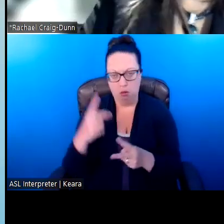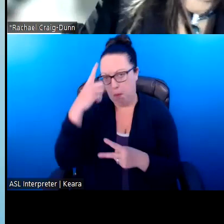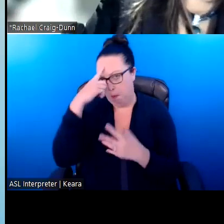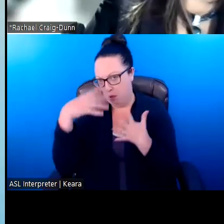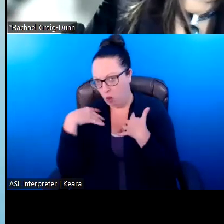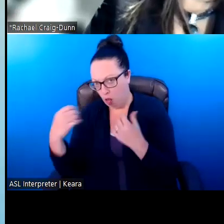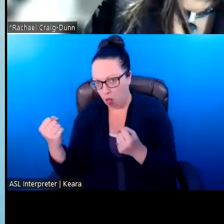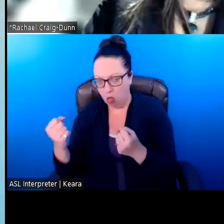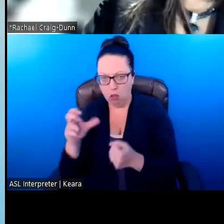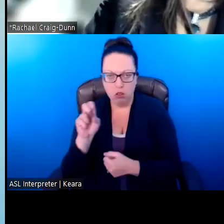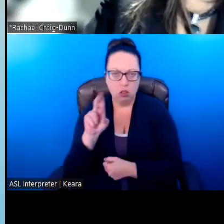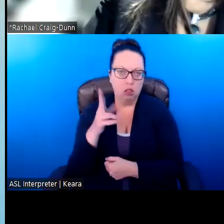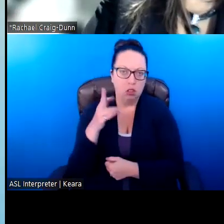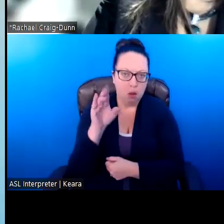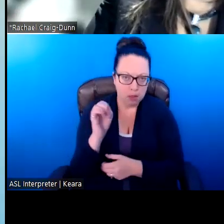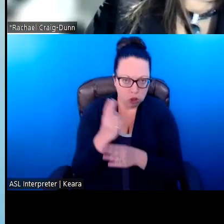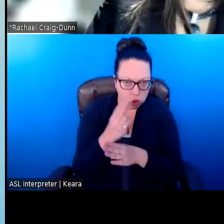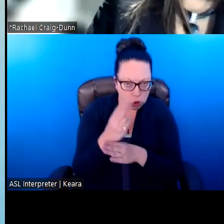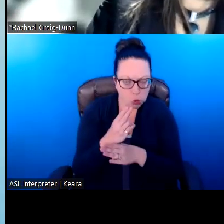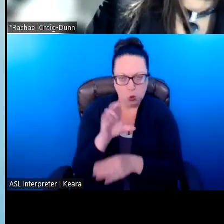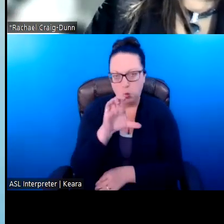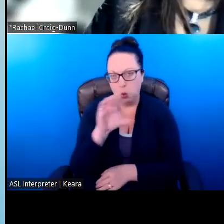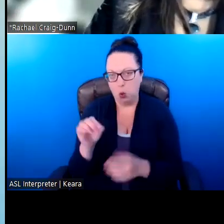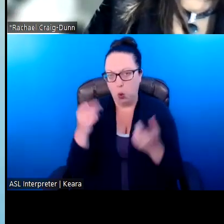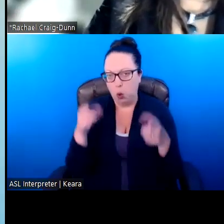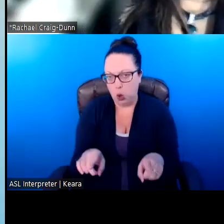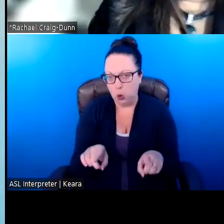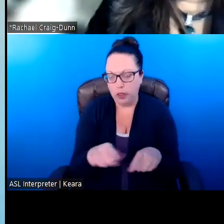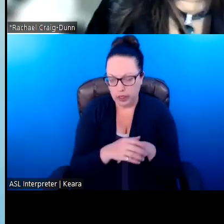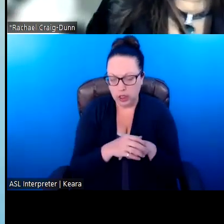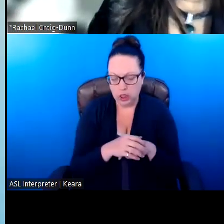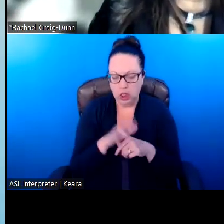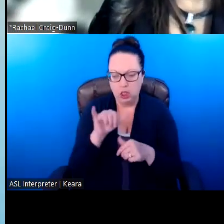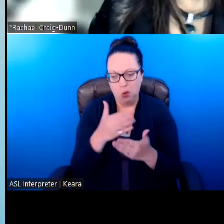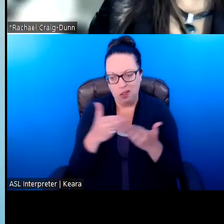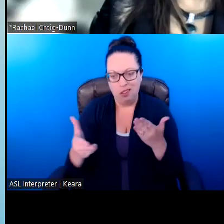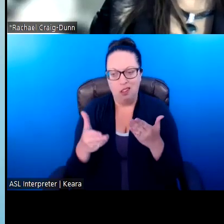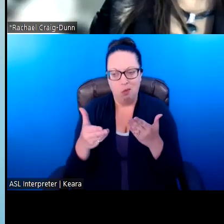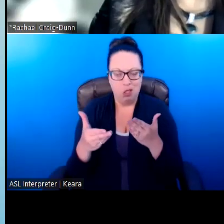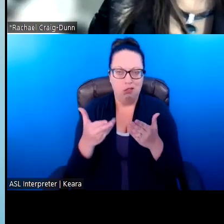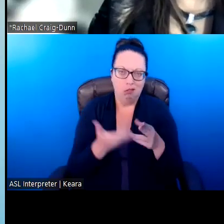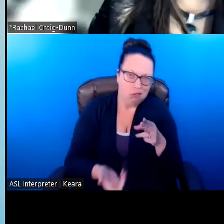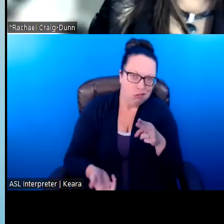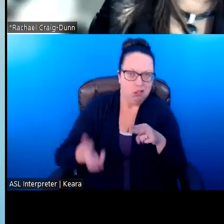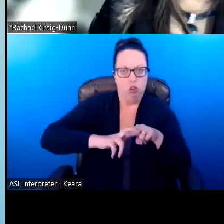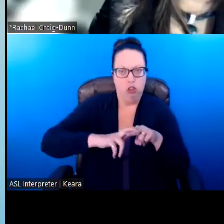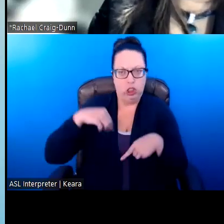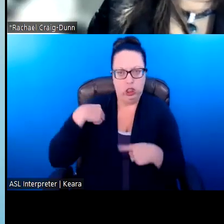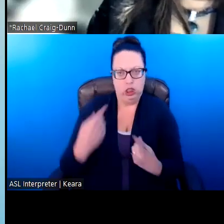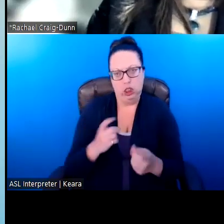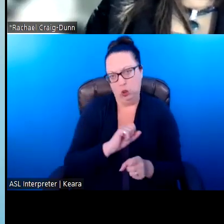both co-occurring, as all of these things have been exacerbated and have increased since the